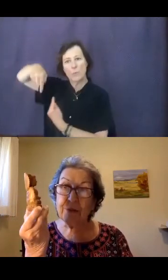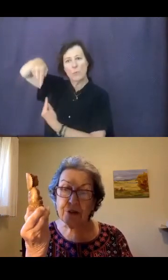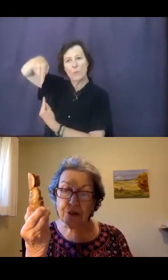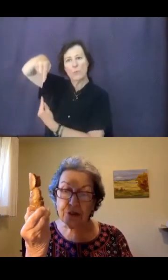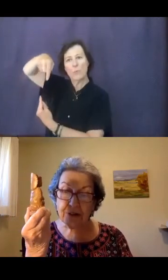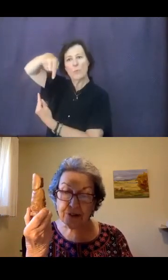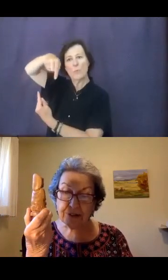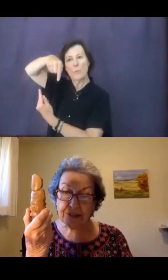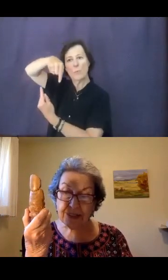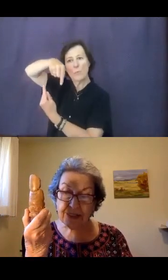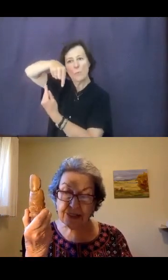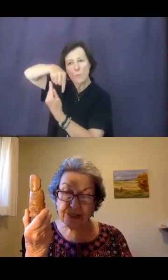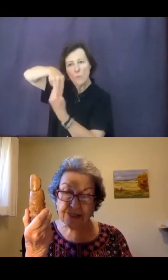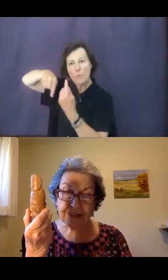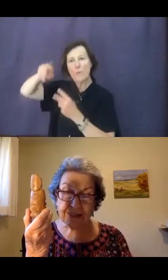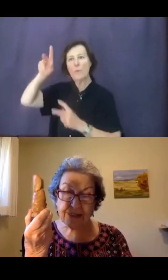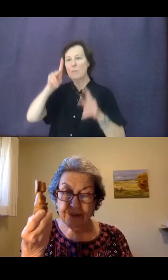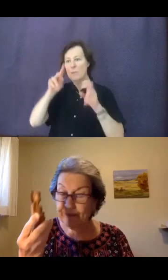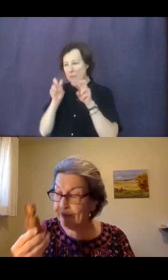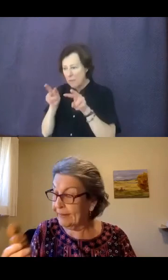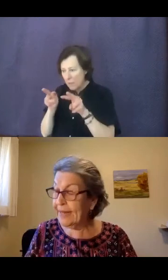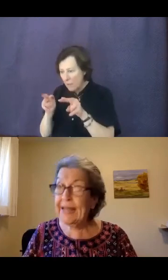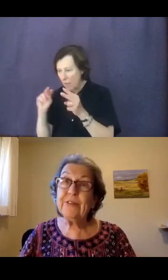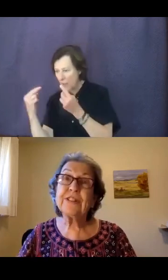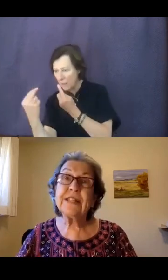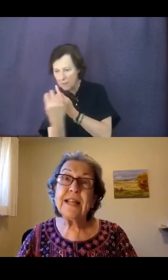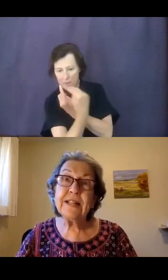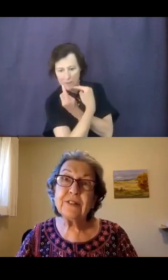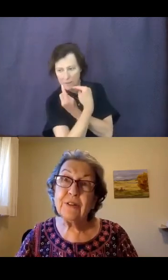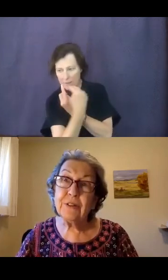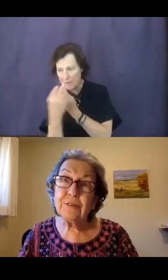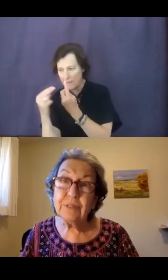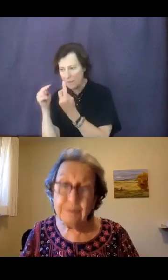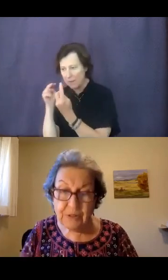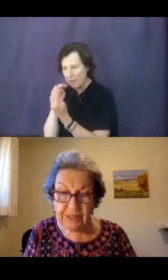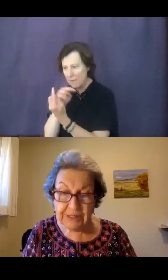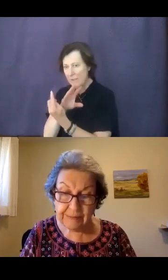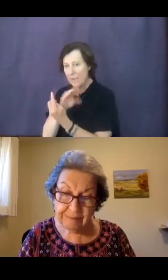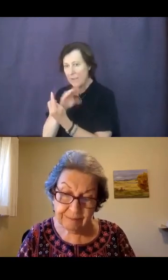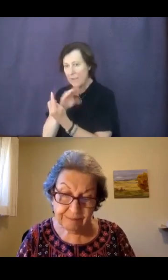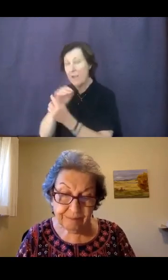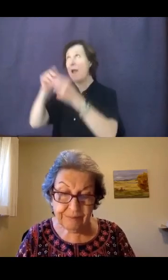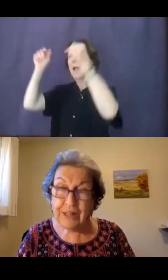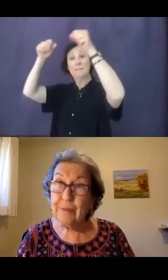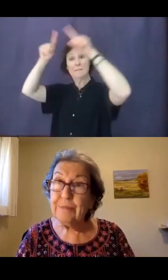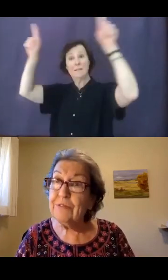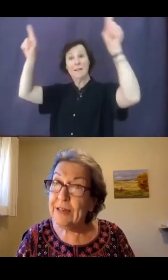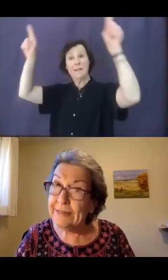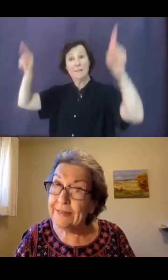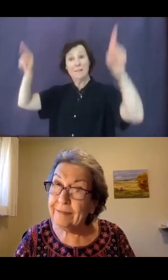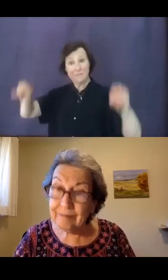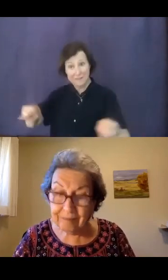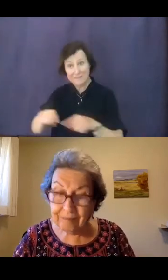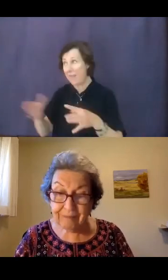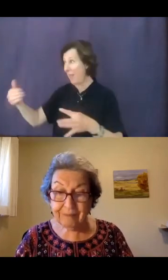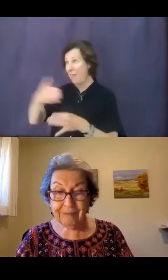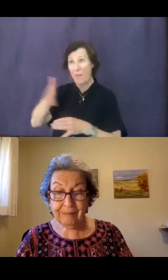from all sides. And there are signs all through the museum to help you find